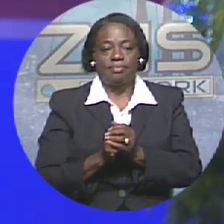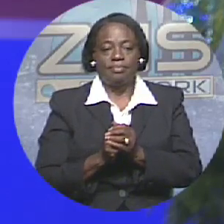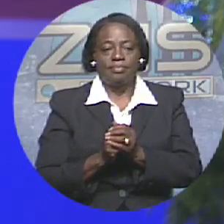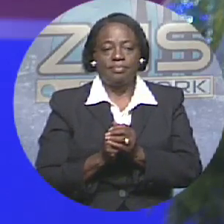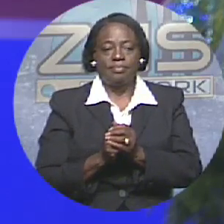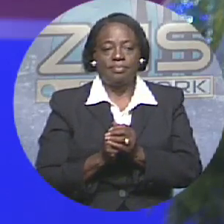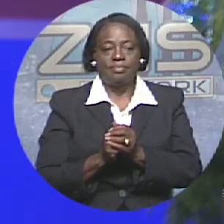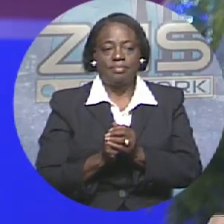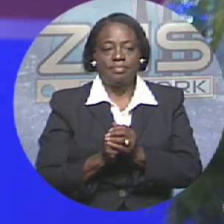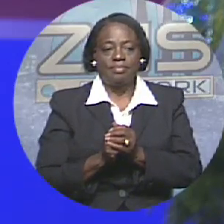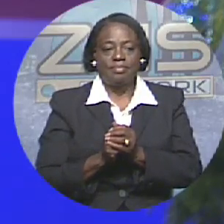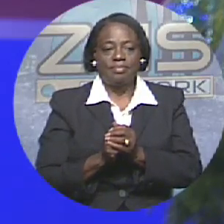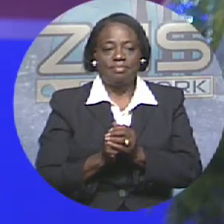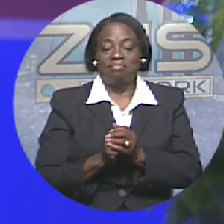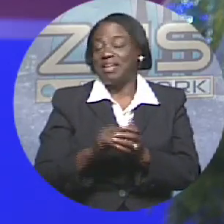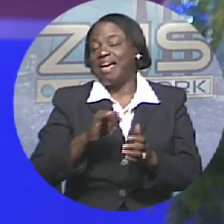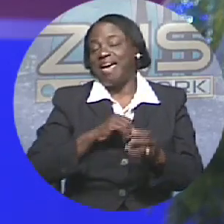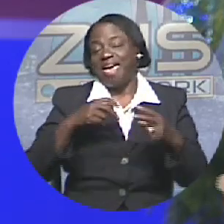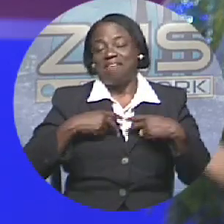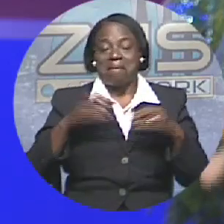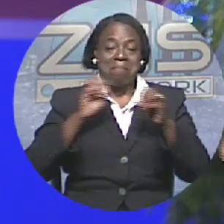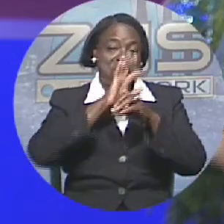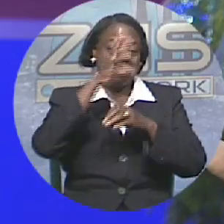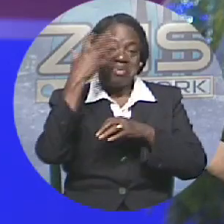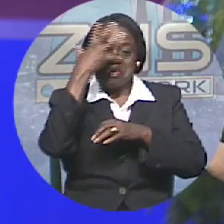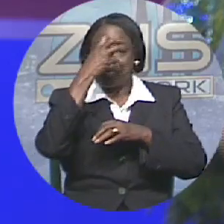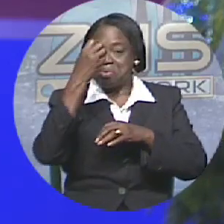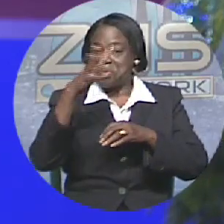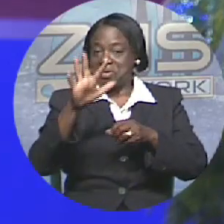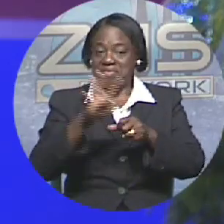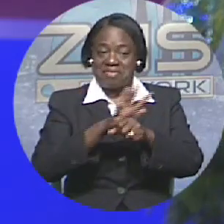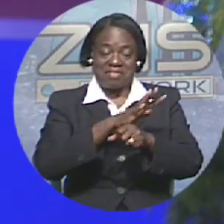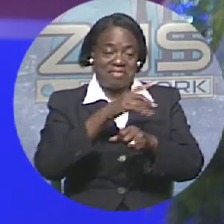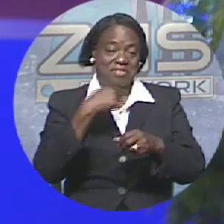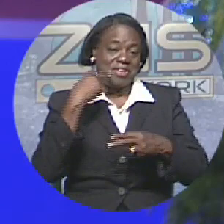Don't I have such a melodious voice, everyone? Hey, even Julian